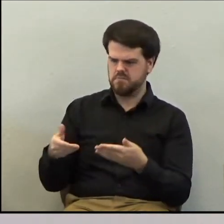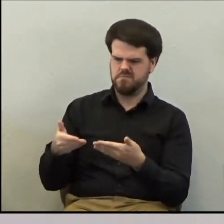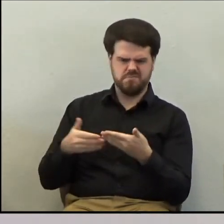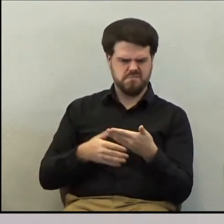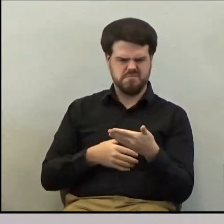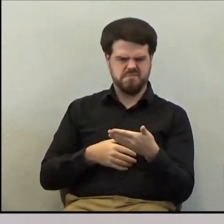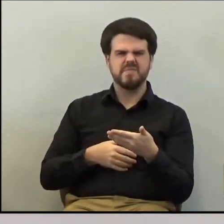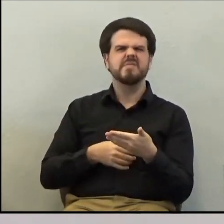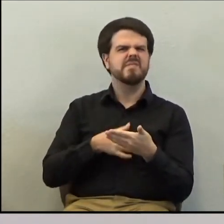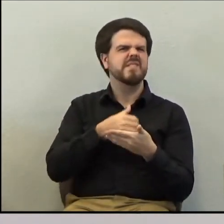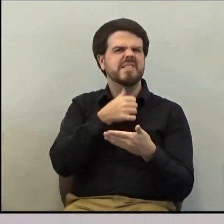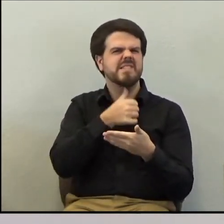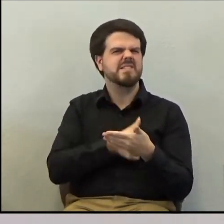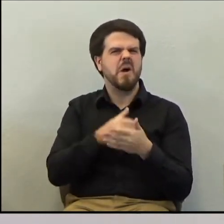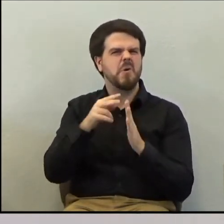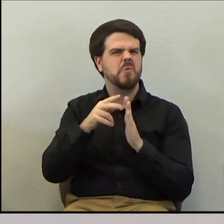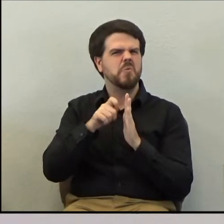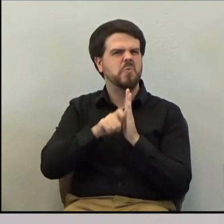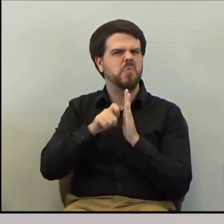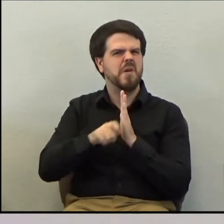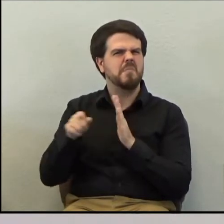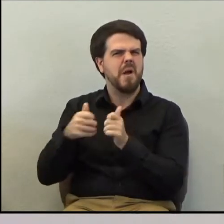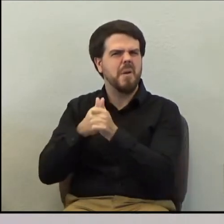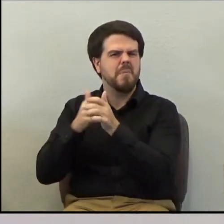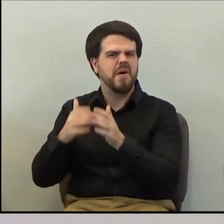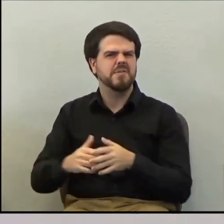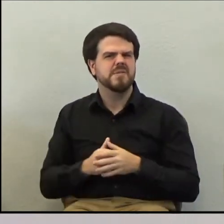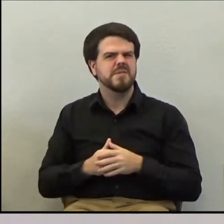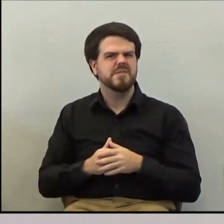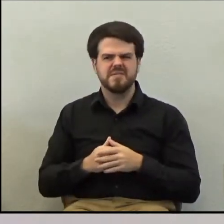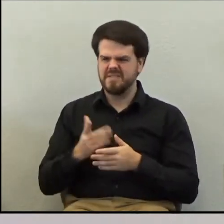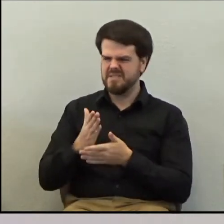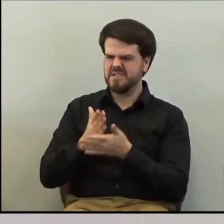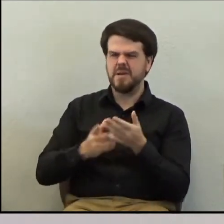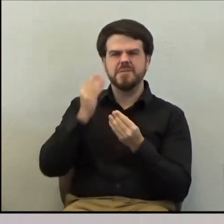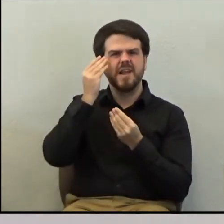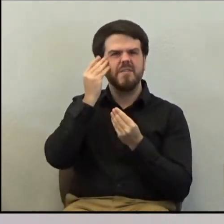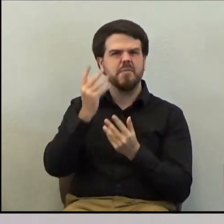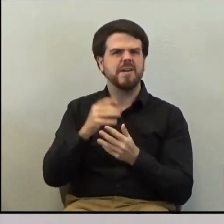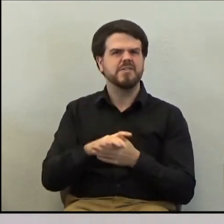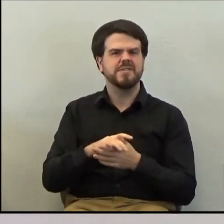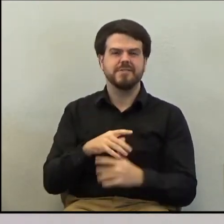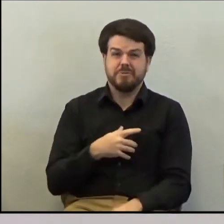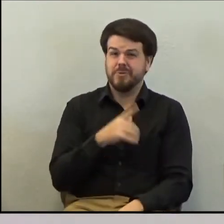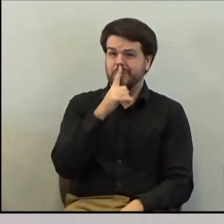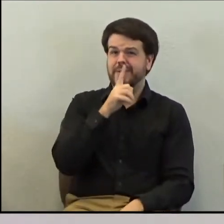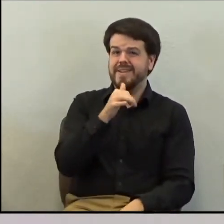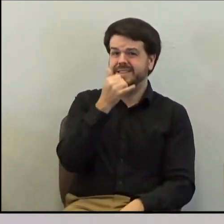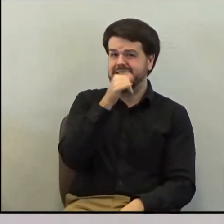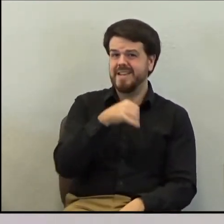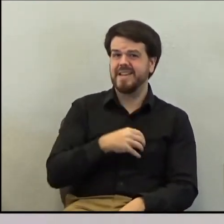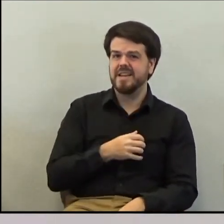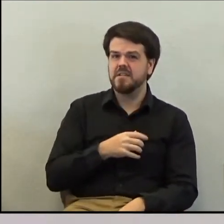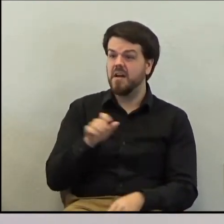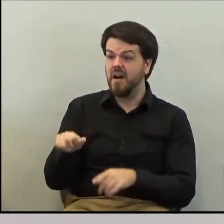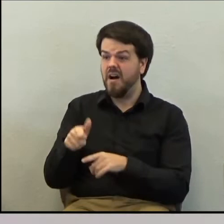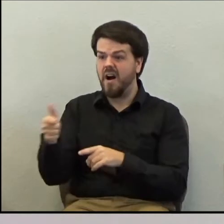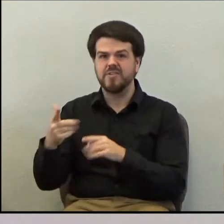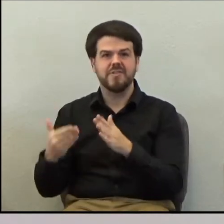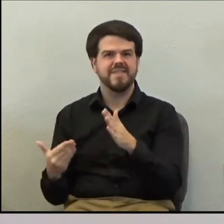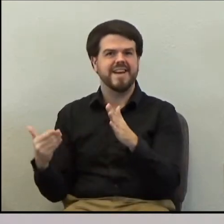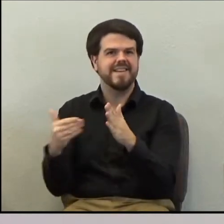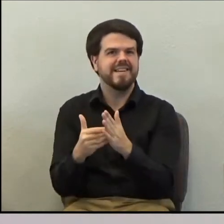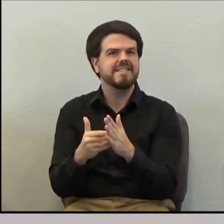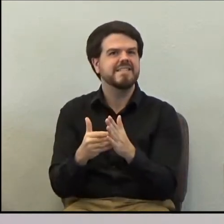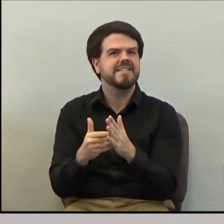there's no way this could have been written by an apostle. Some of the stuff in it is just silly. Others go against the teaching